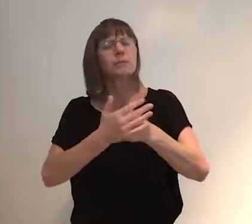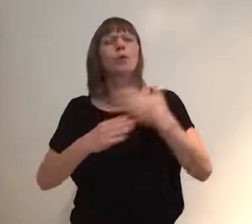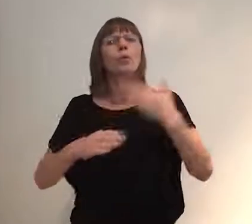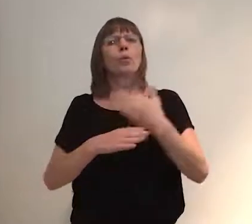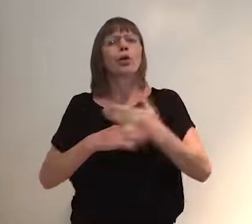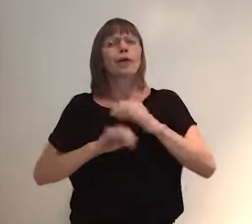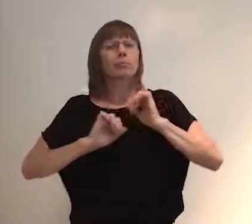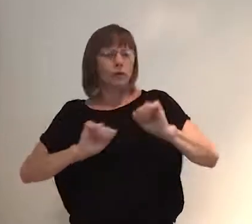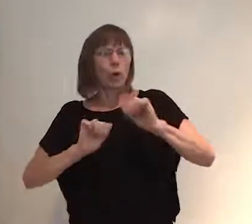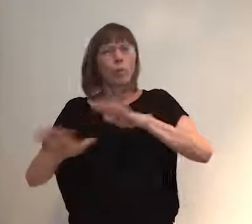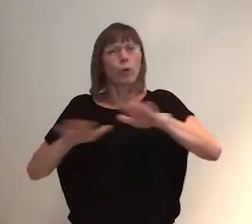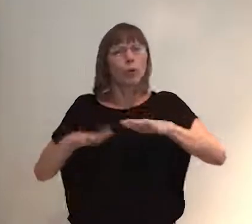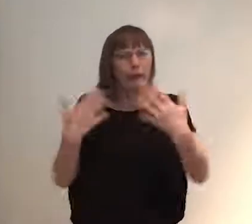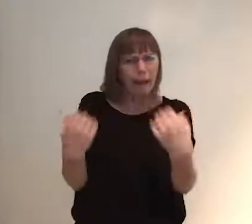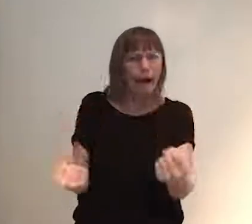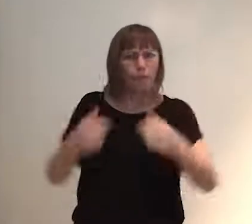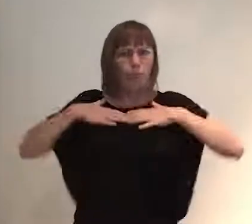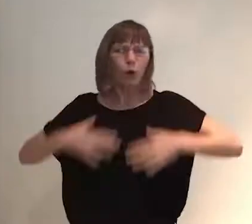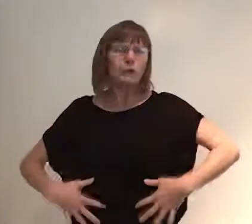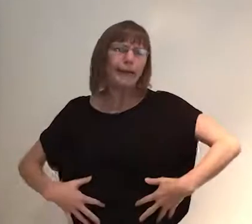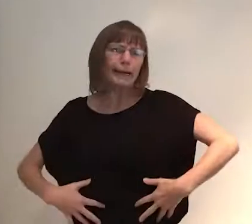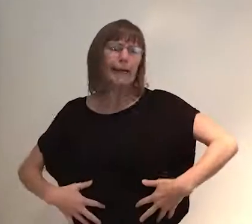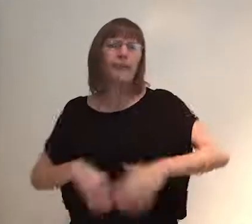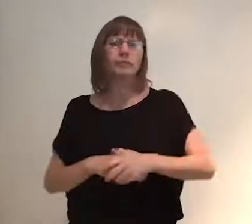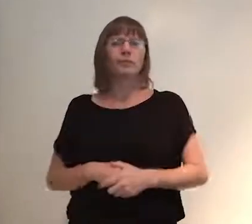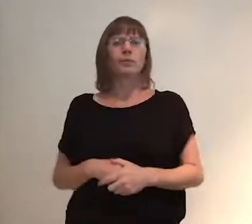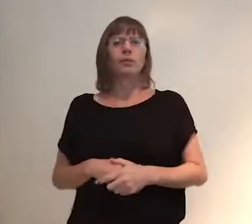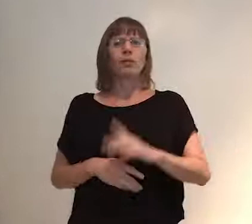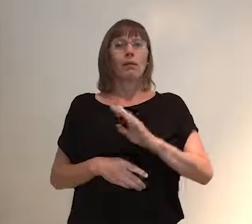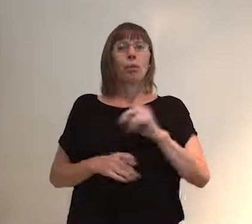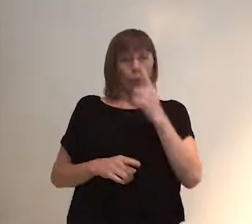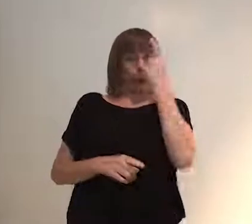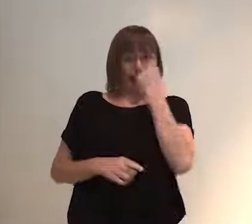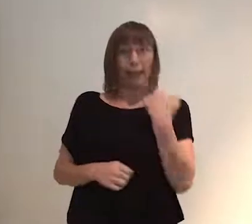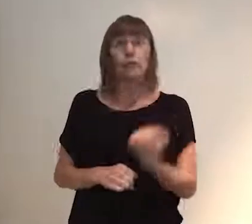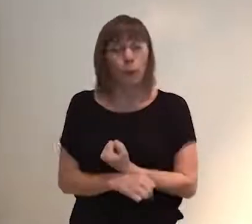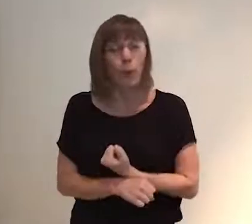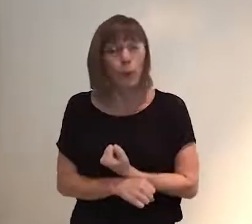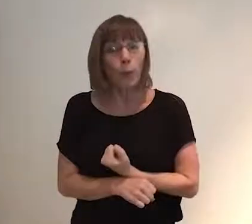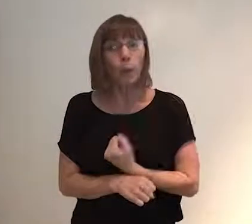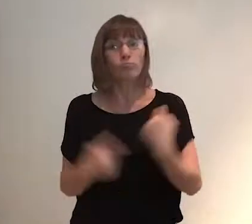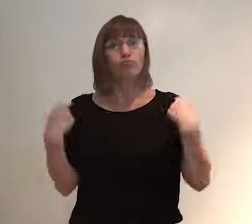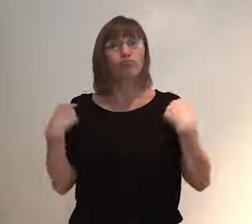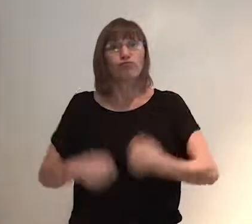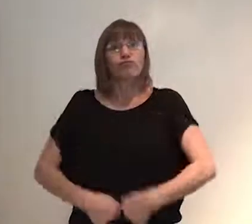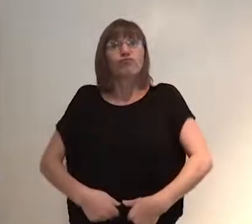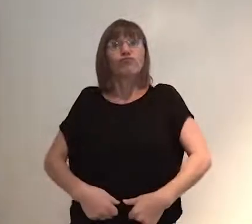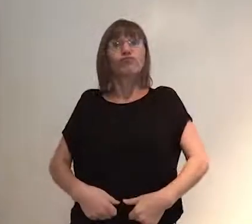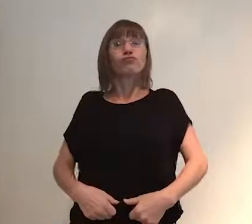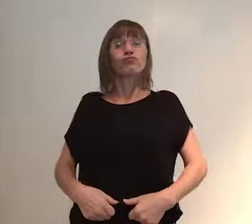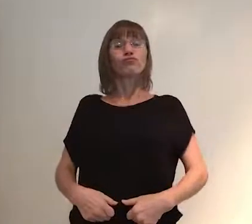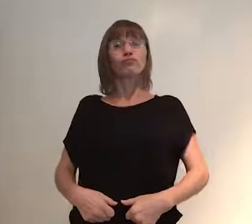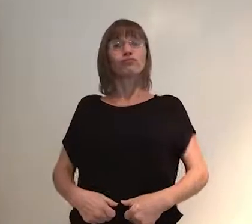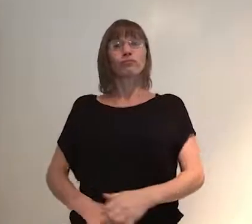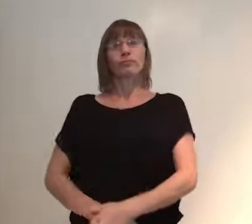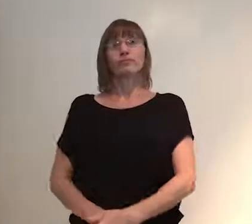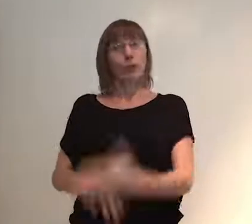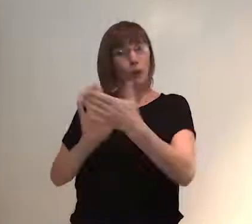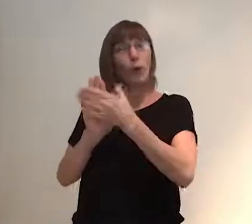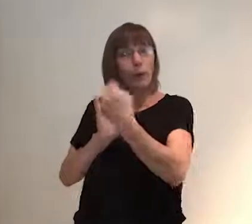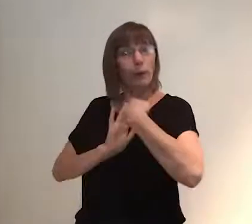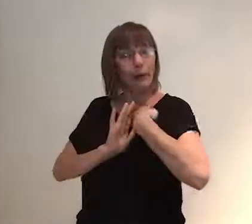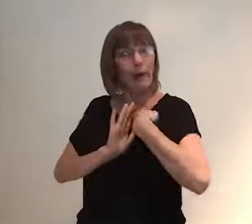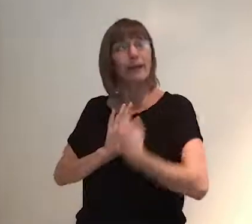always working with our range of our body movements, what we are able to do. Keep those shoulders rolled back and